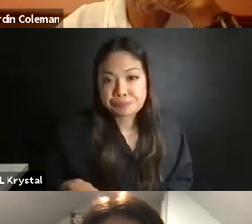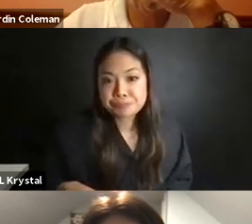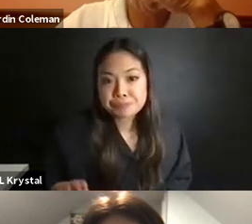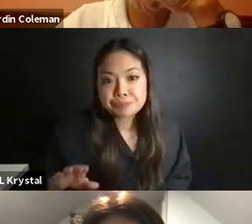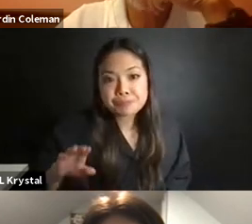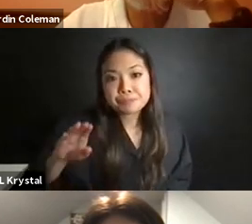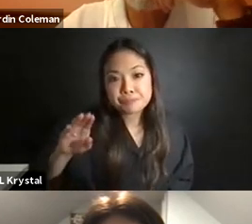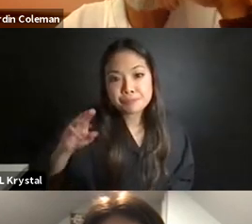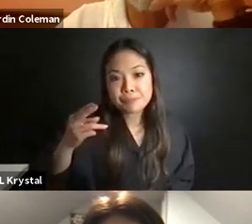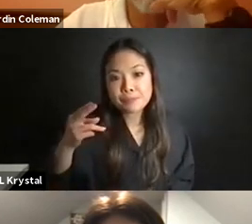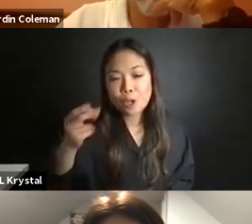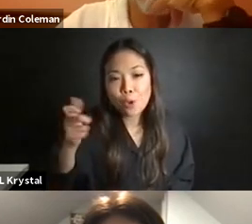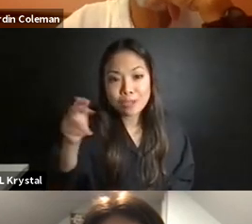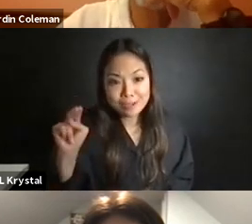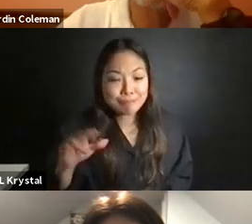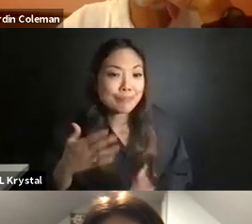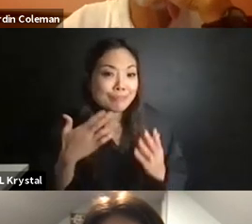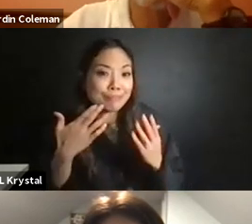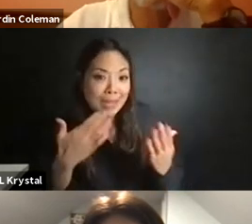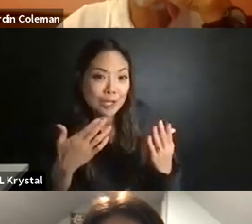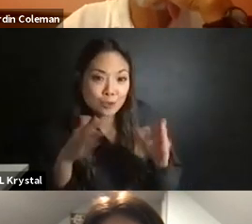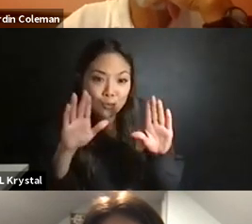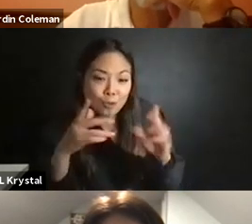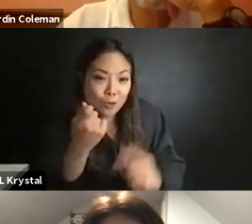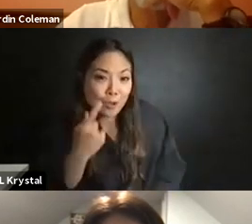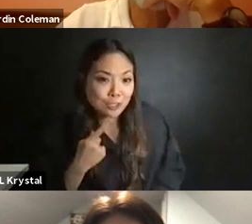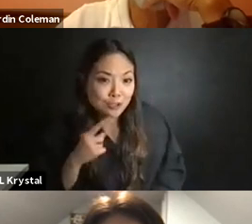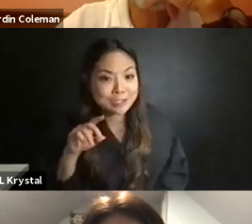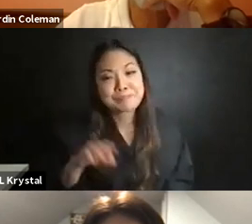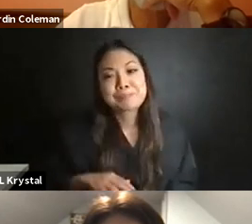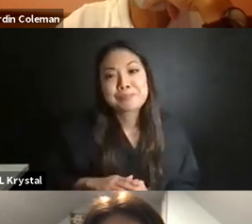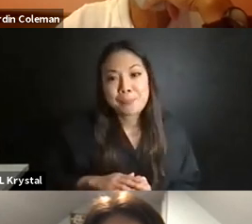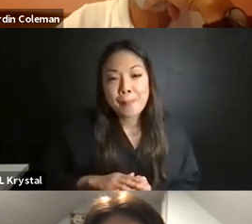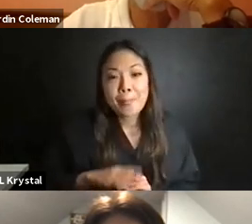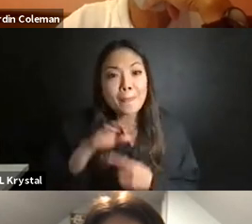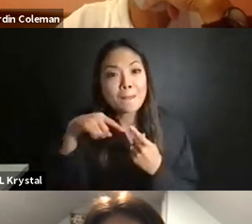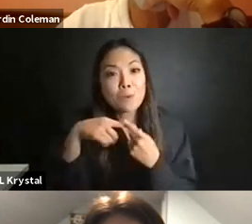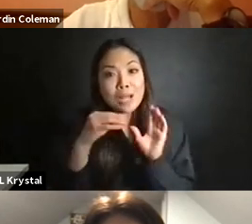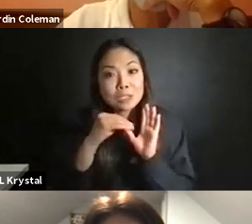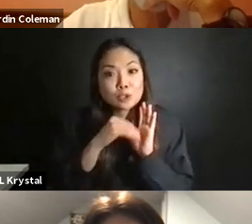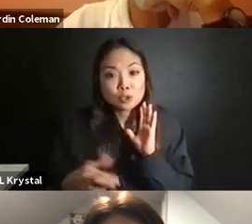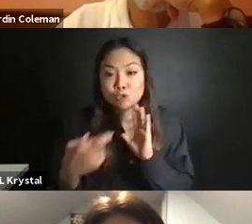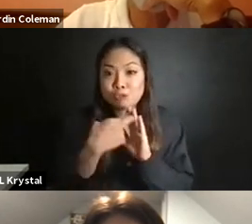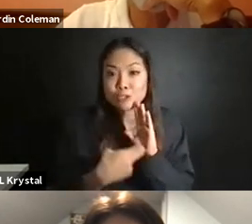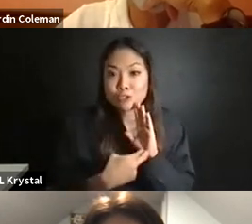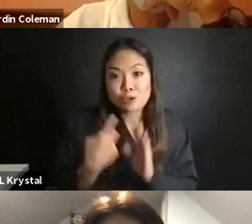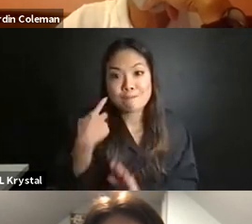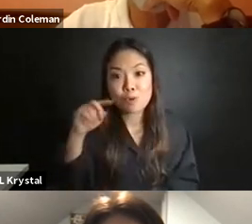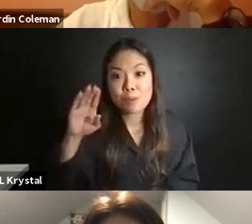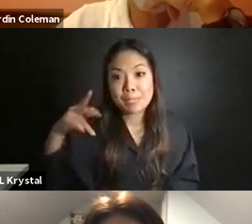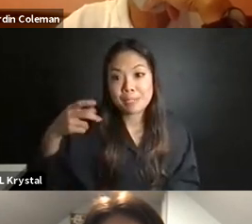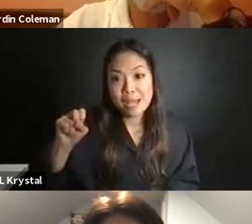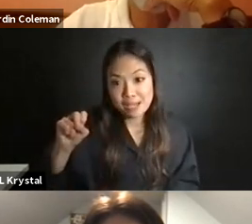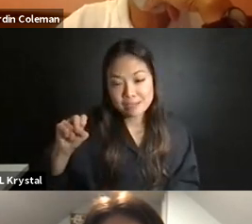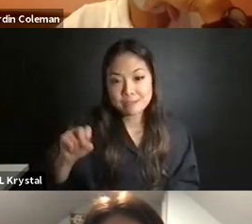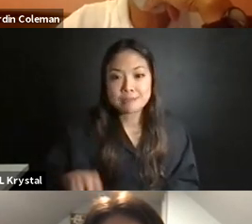mercer um so when students register for um school and bps they um answer